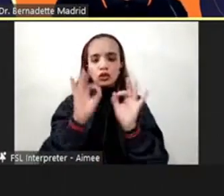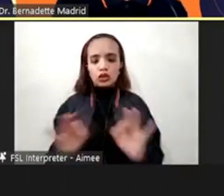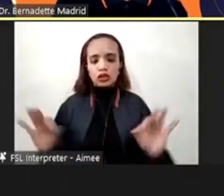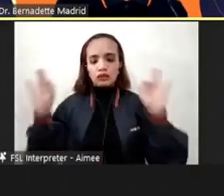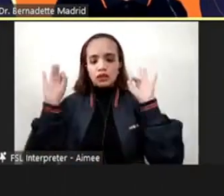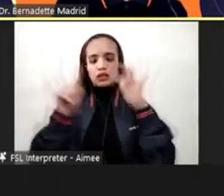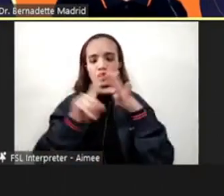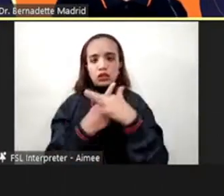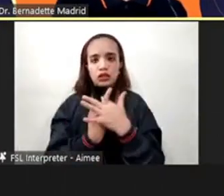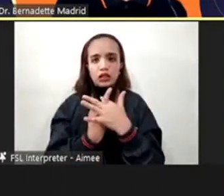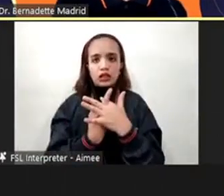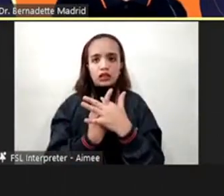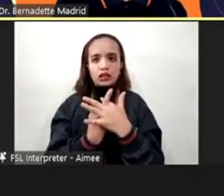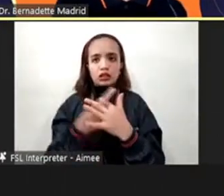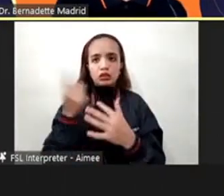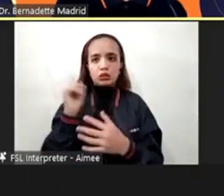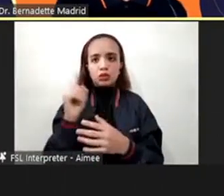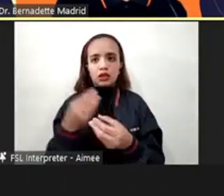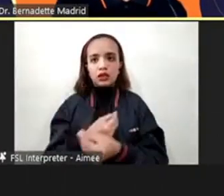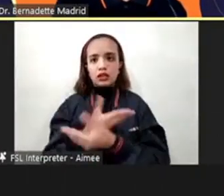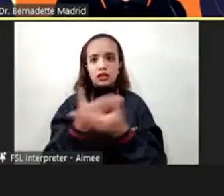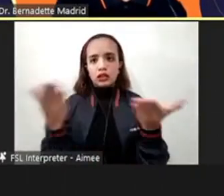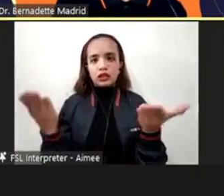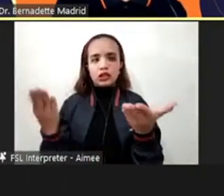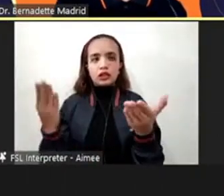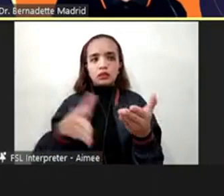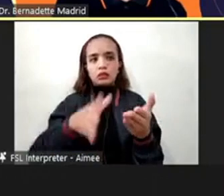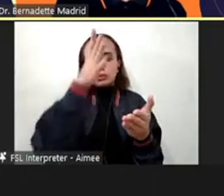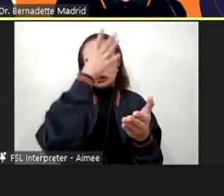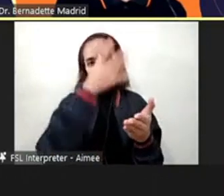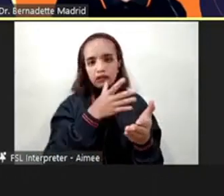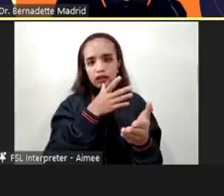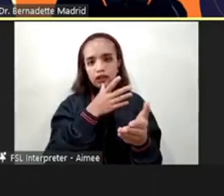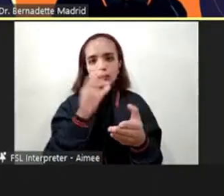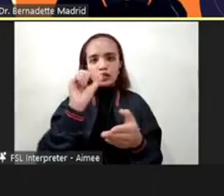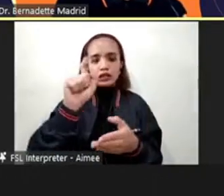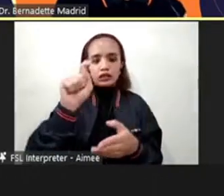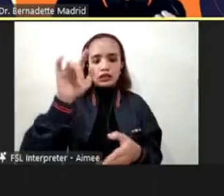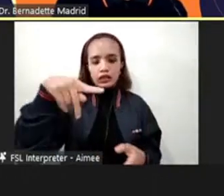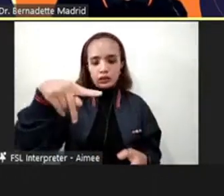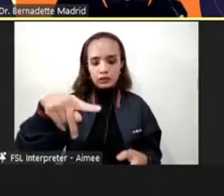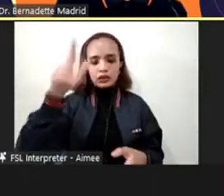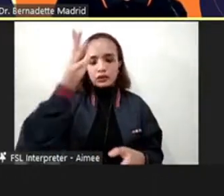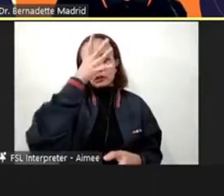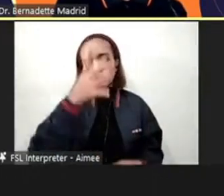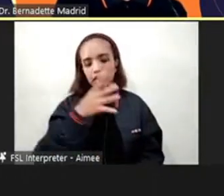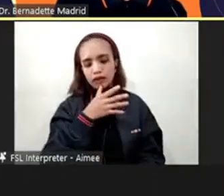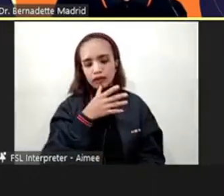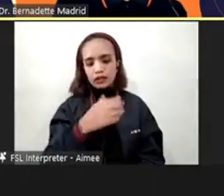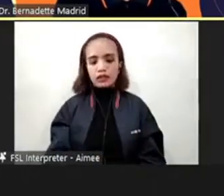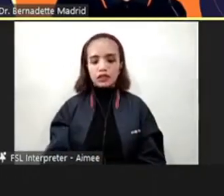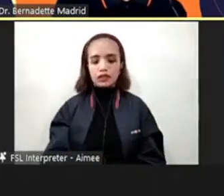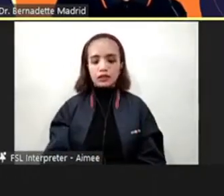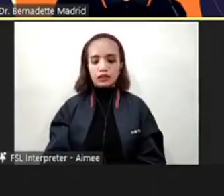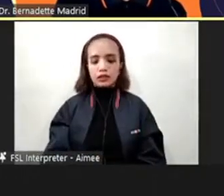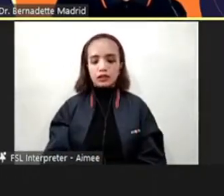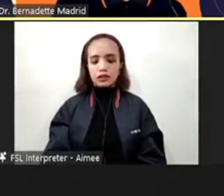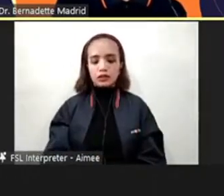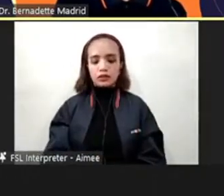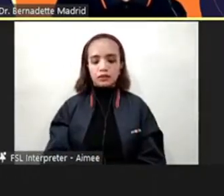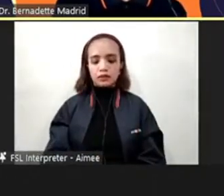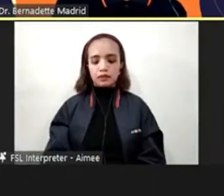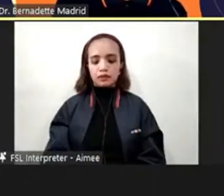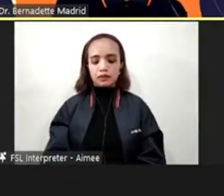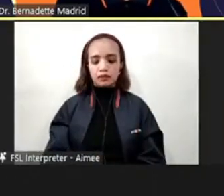started with the tip sheets, distributing the parenting tip sheets to our parents. And then the follow-up of this parenting is now